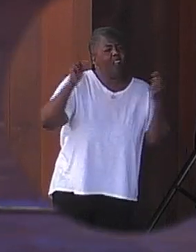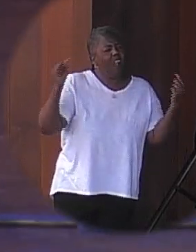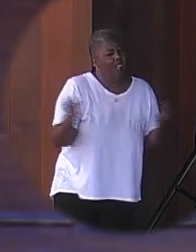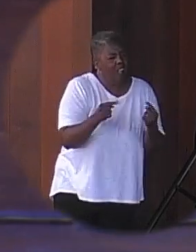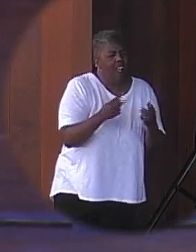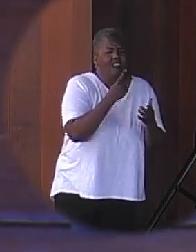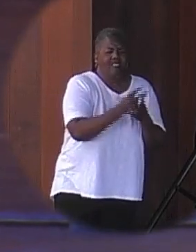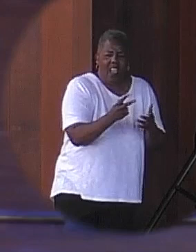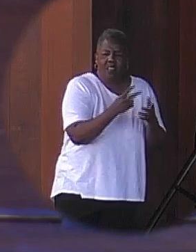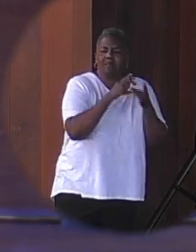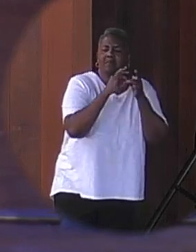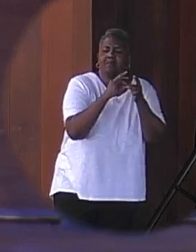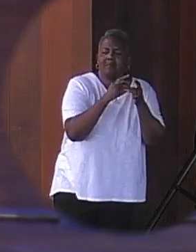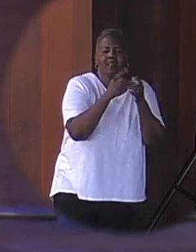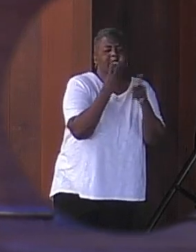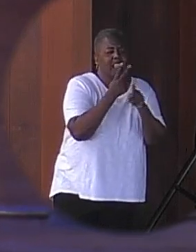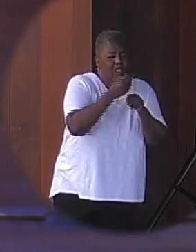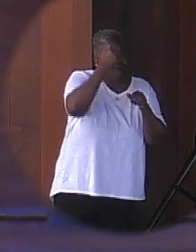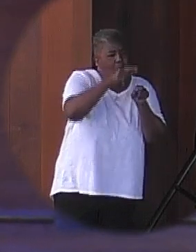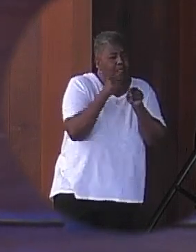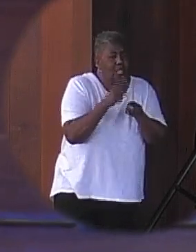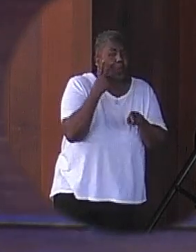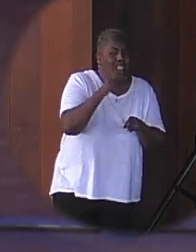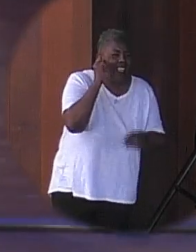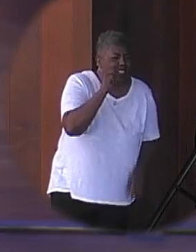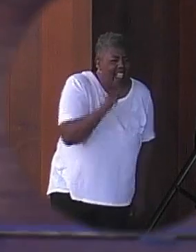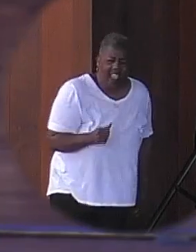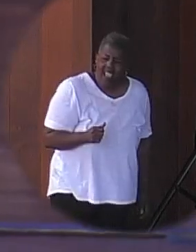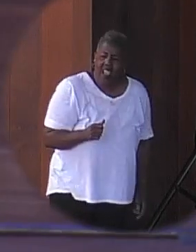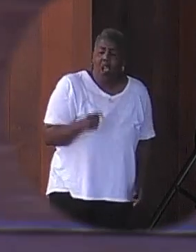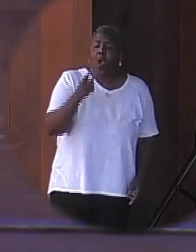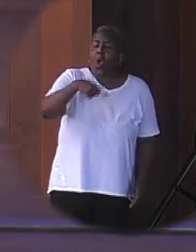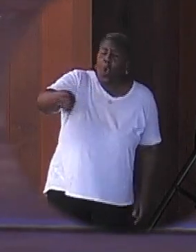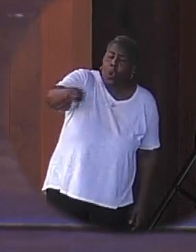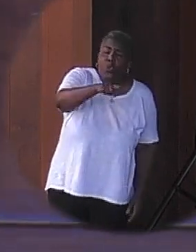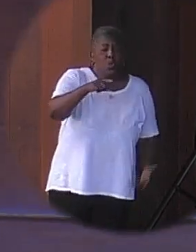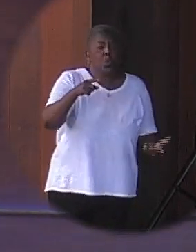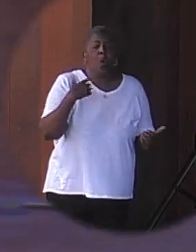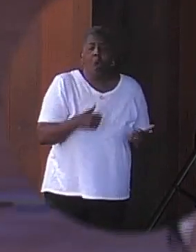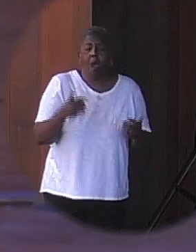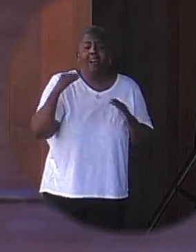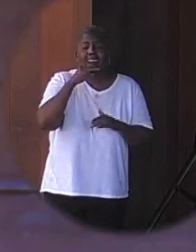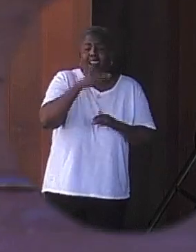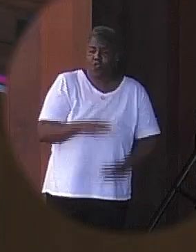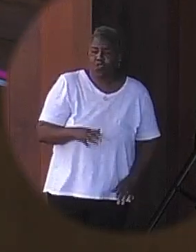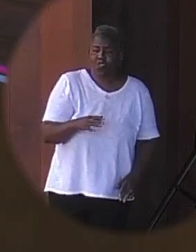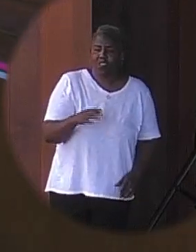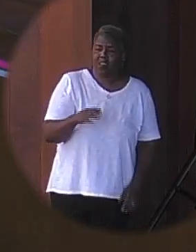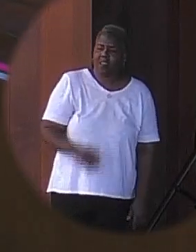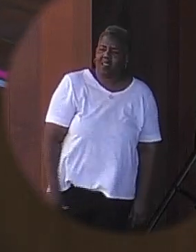you fail to love your brother and sister who you see every day. You are a liar.